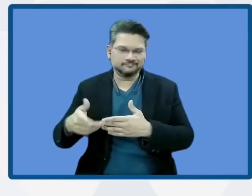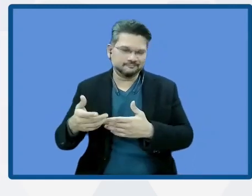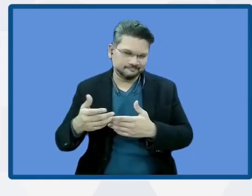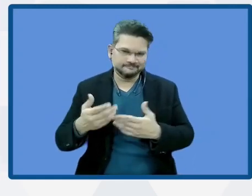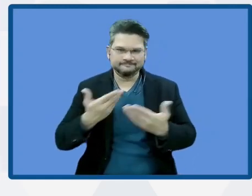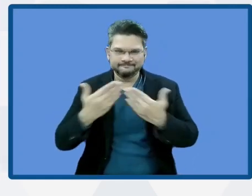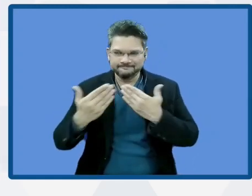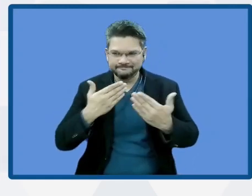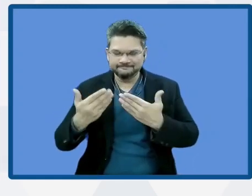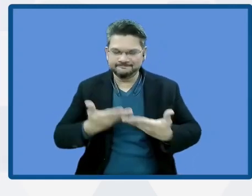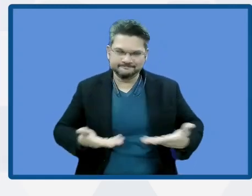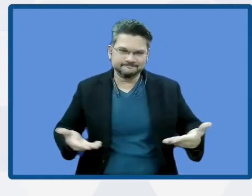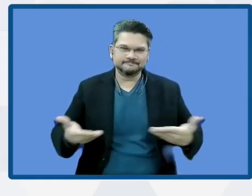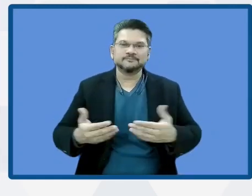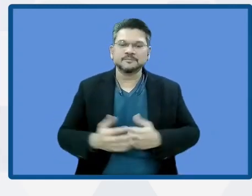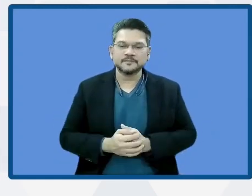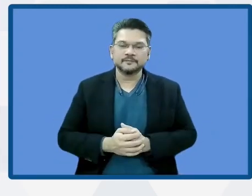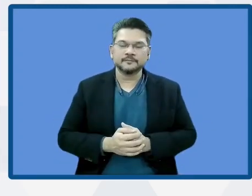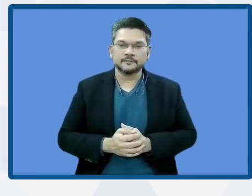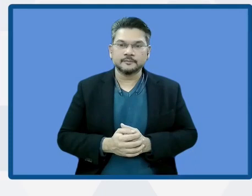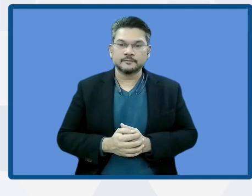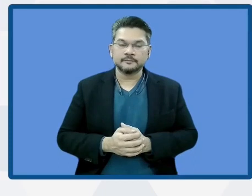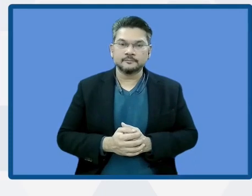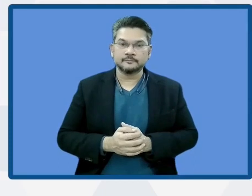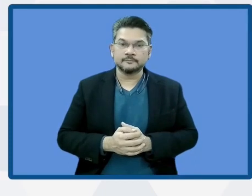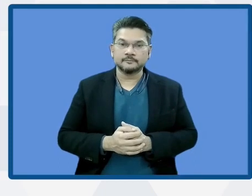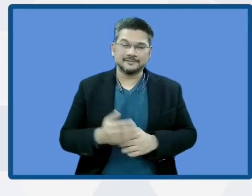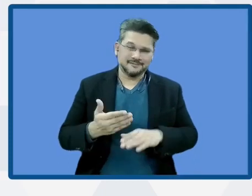Before we start talking about early warning systems,